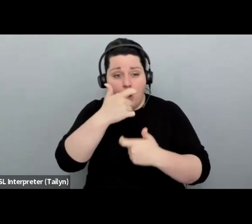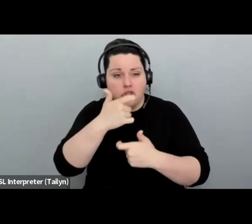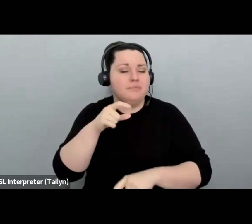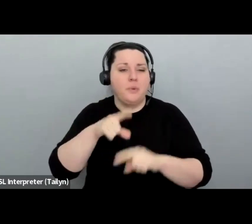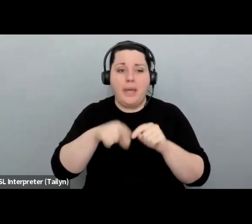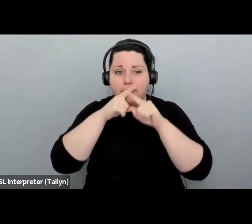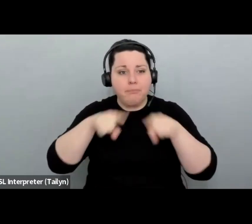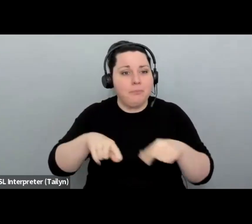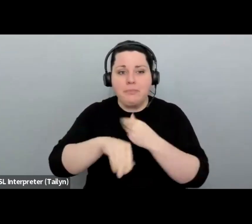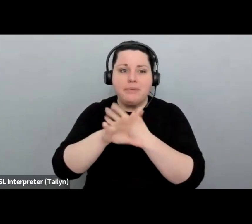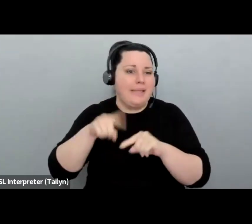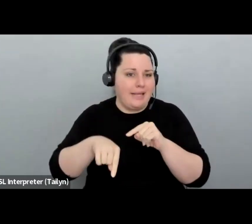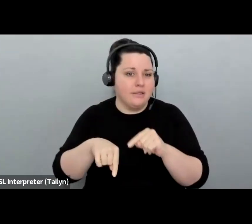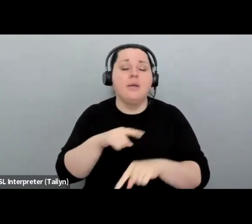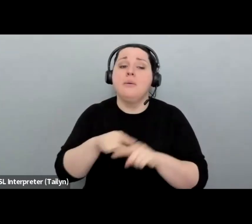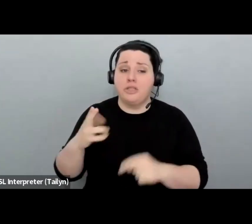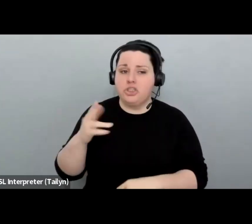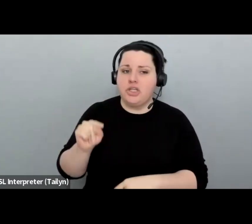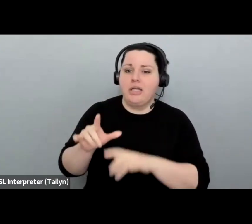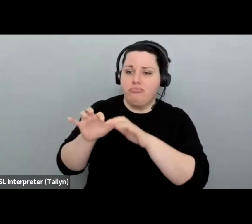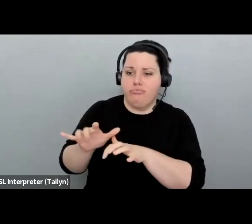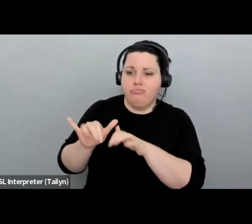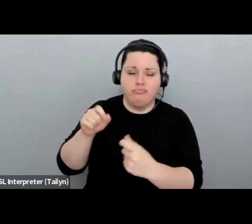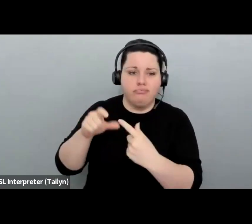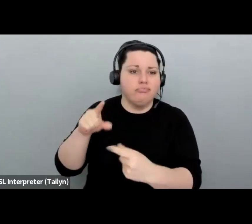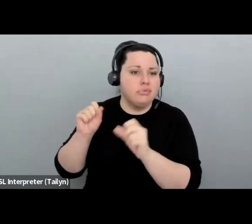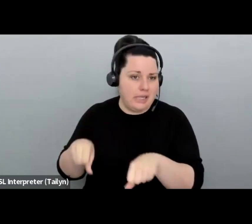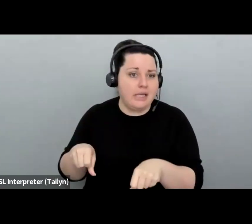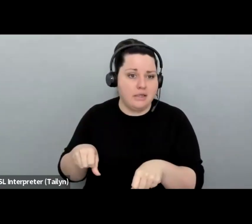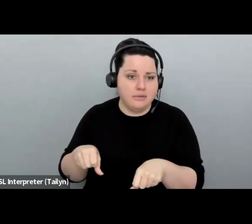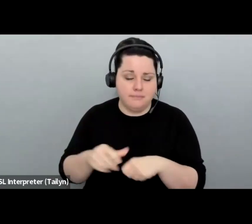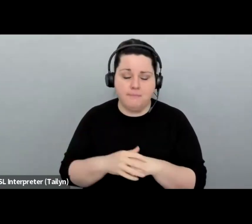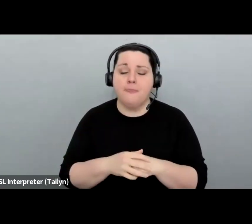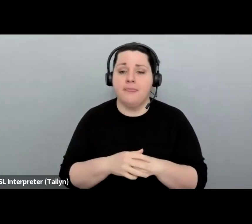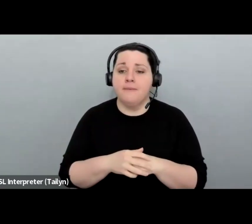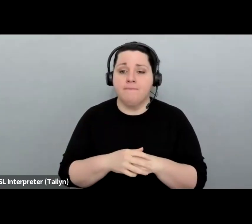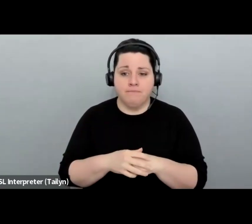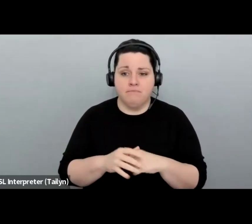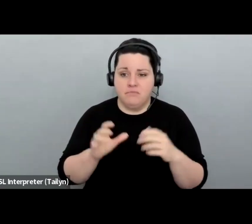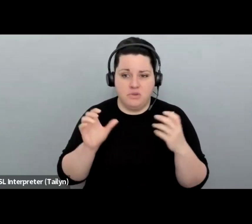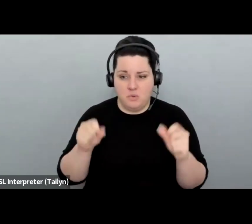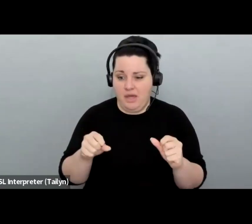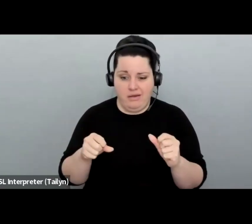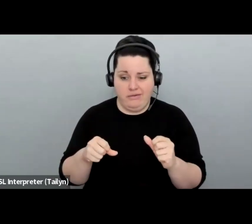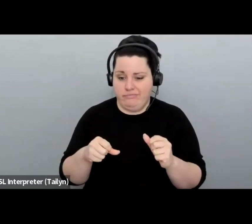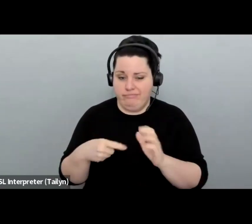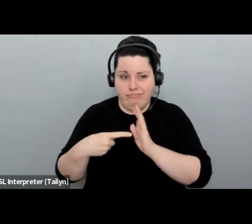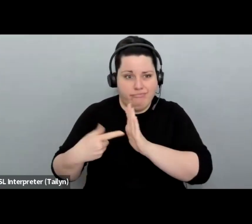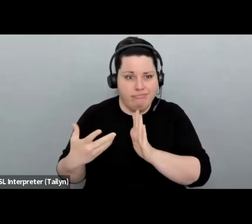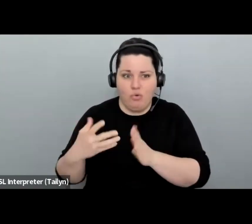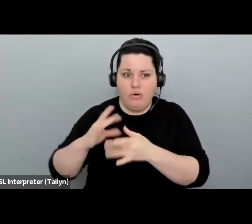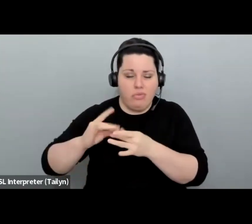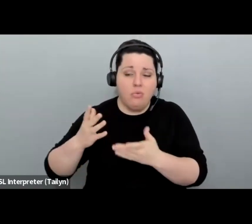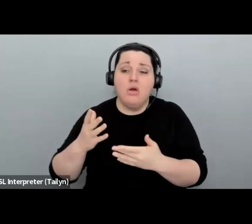but you are welcome to use the chat feature to contact us, the panelists, to share a point. We also encourage